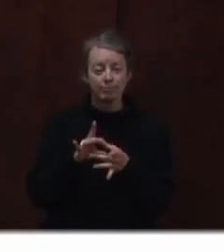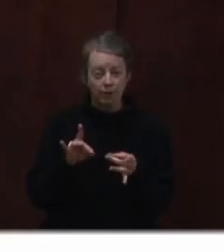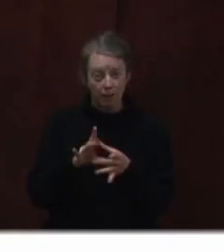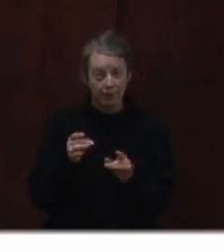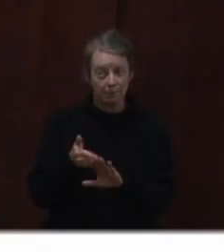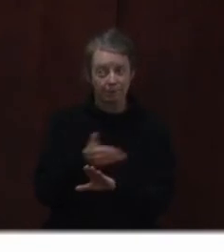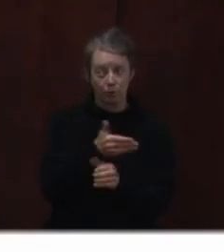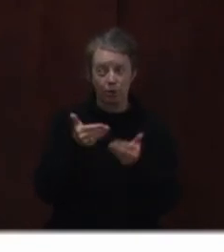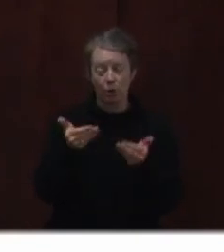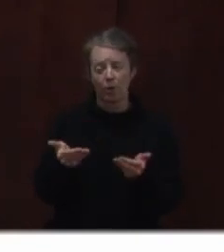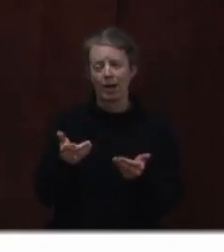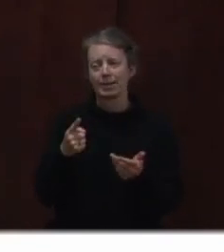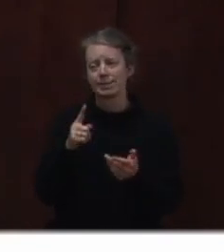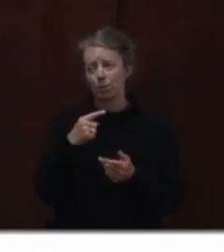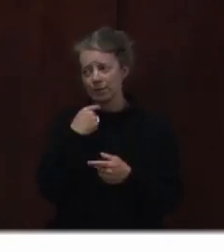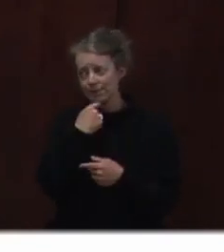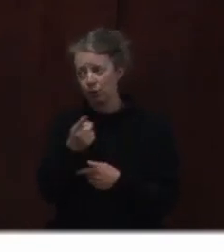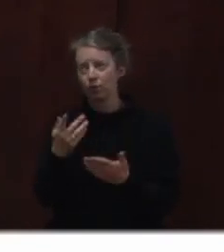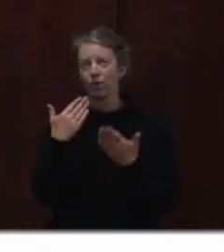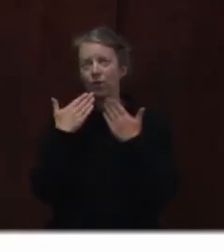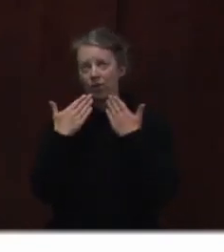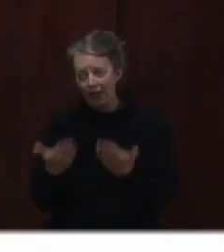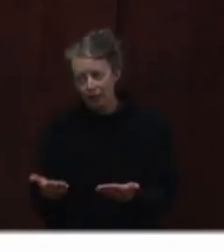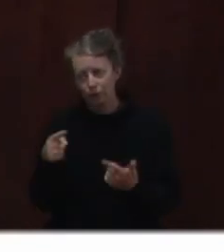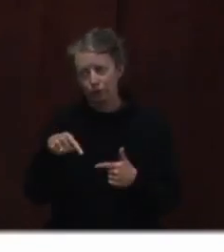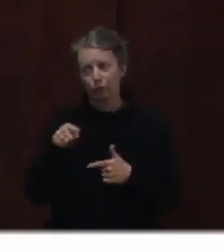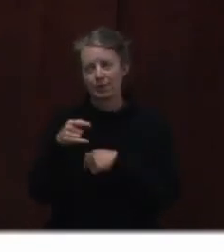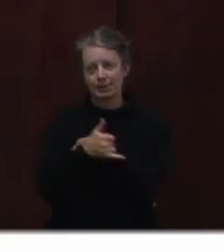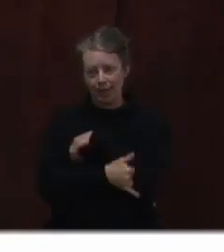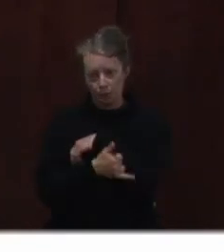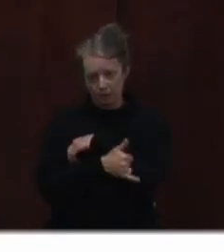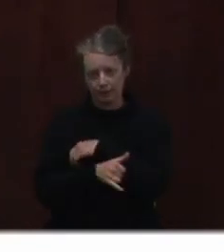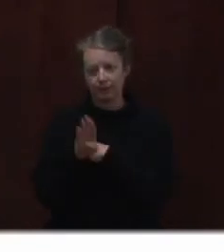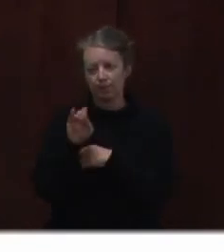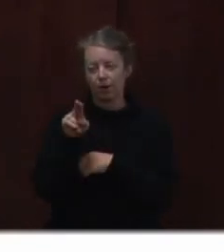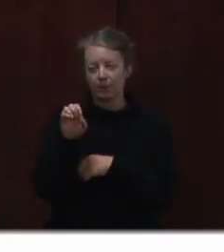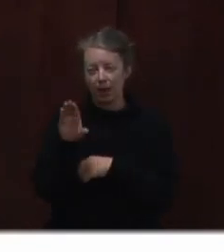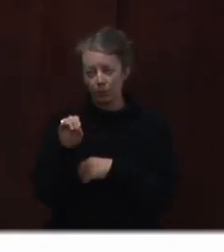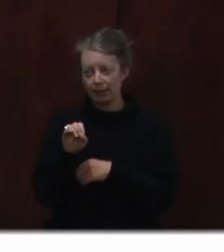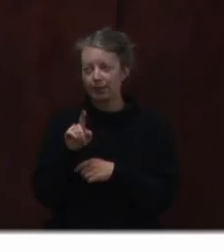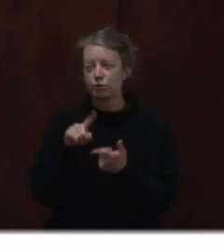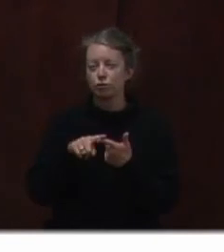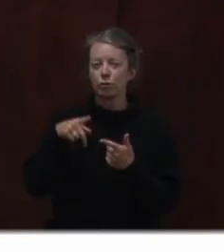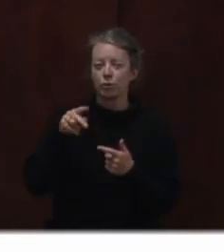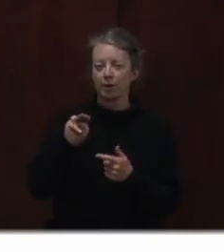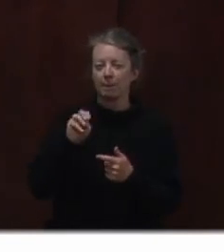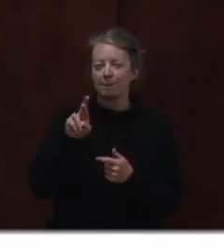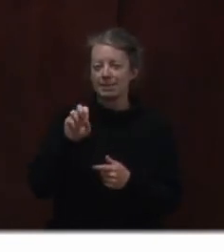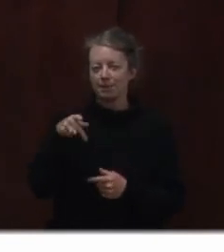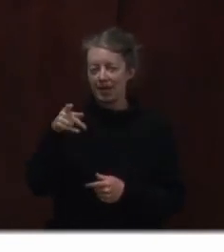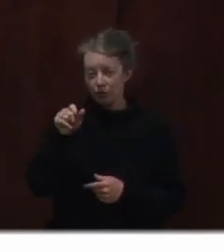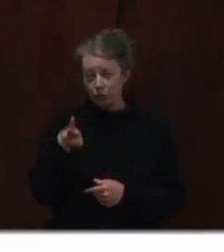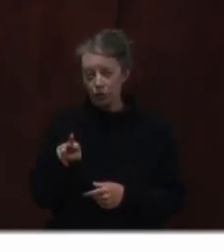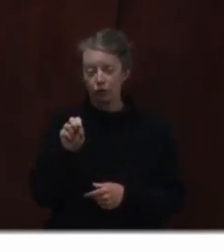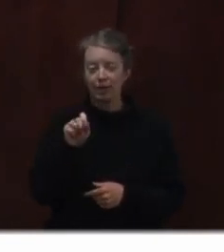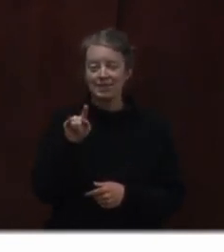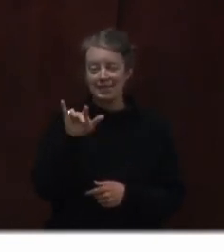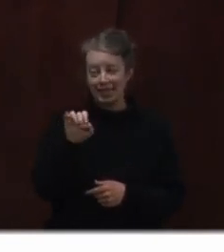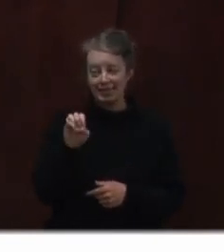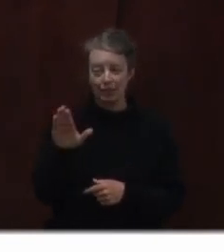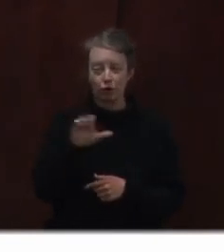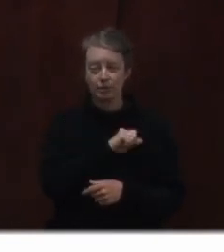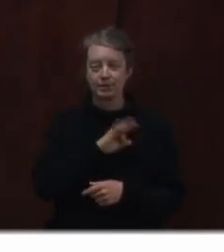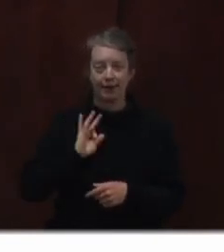thanks to the county in general, especially Ms. Pinder and Stacy and her staff, Dr. Mullendor, when she was wearing 2